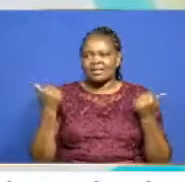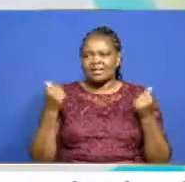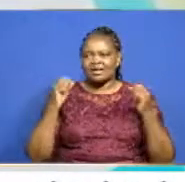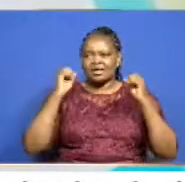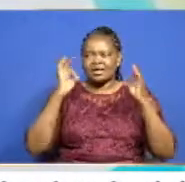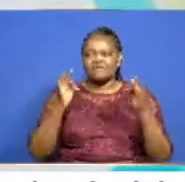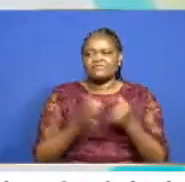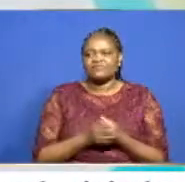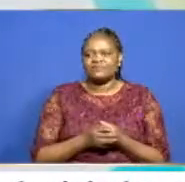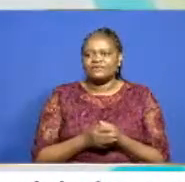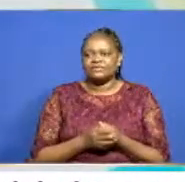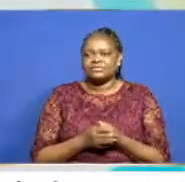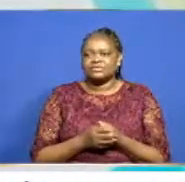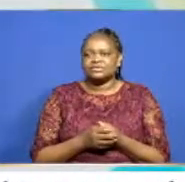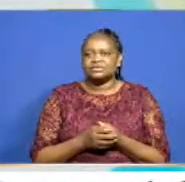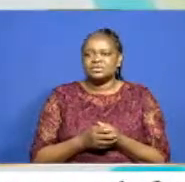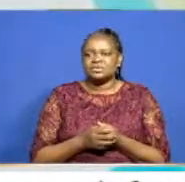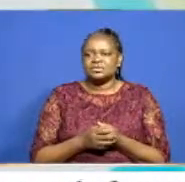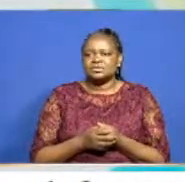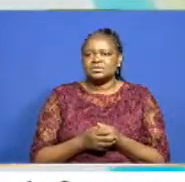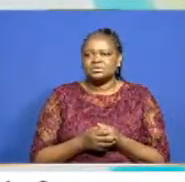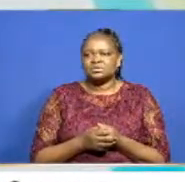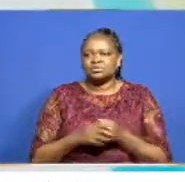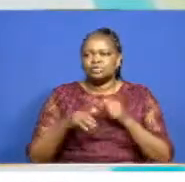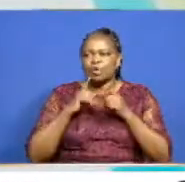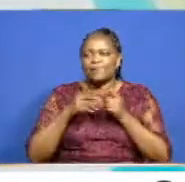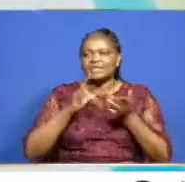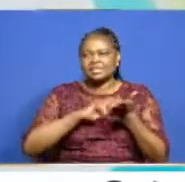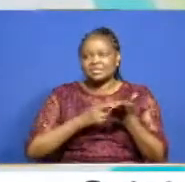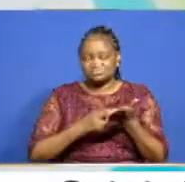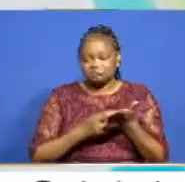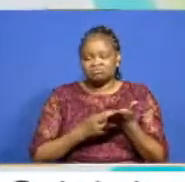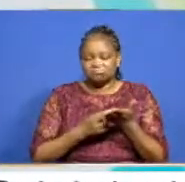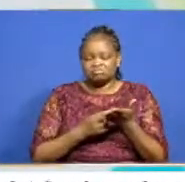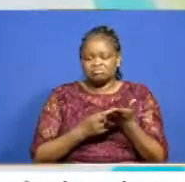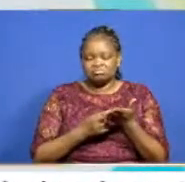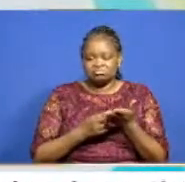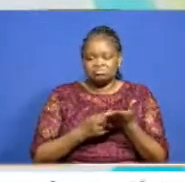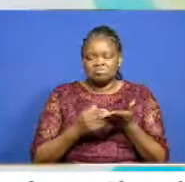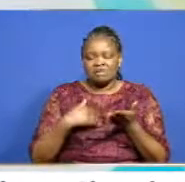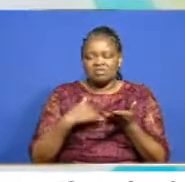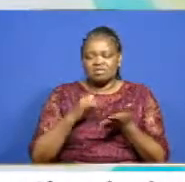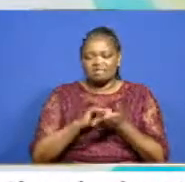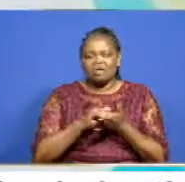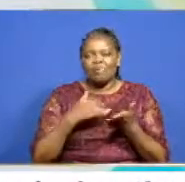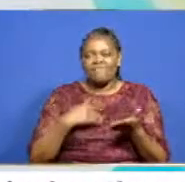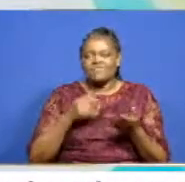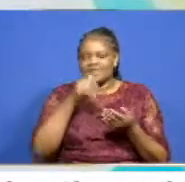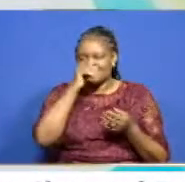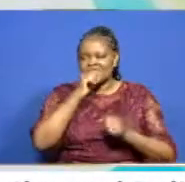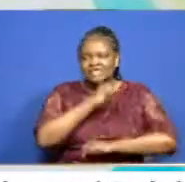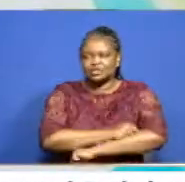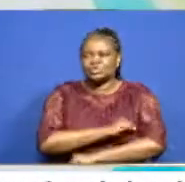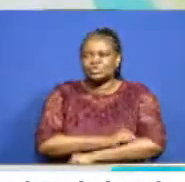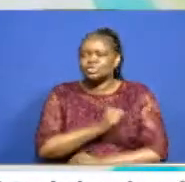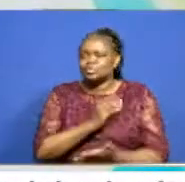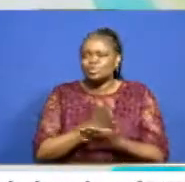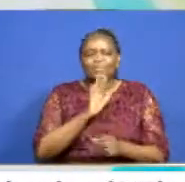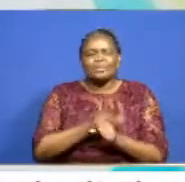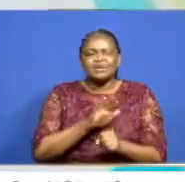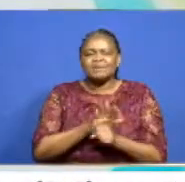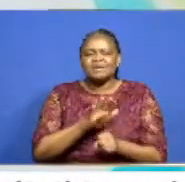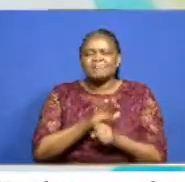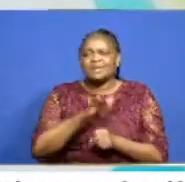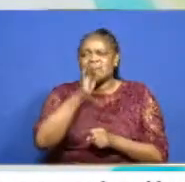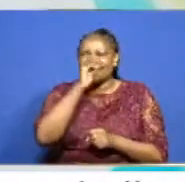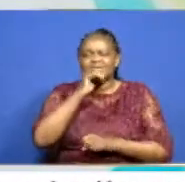talk about the resources available to private schools, you'll find that very many private schools across the country have